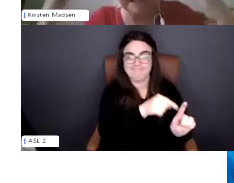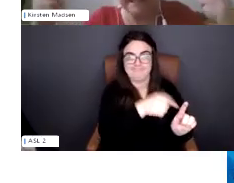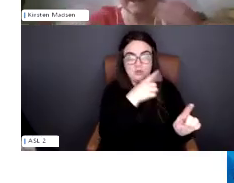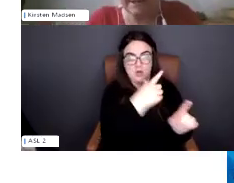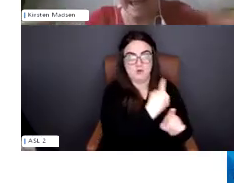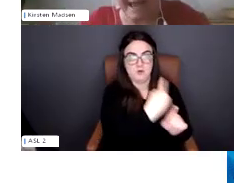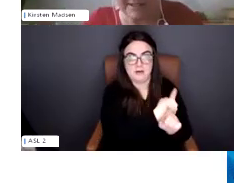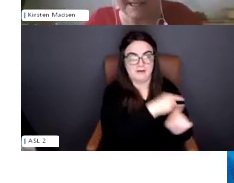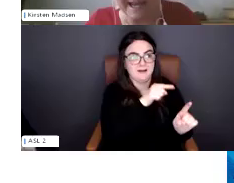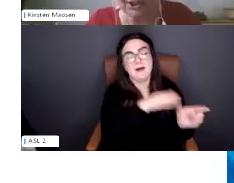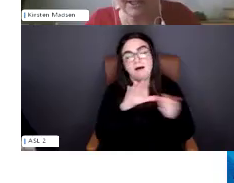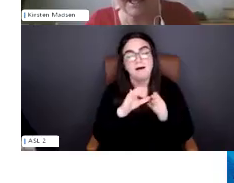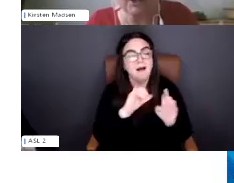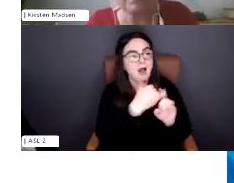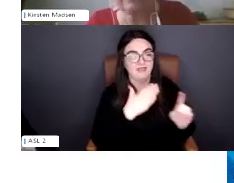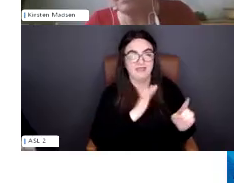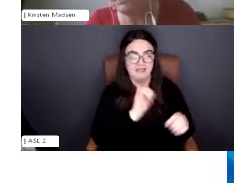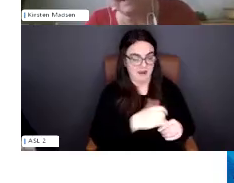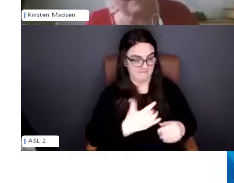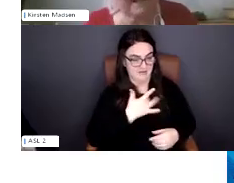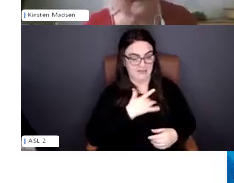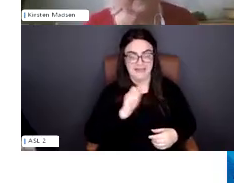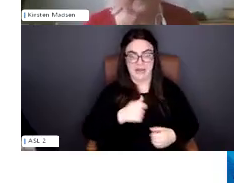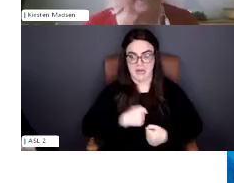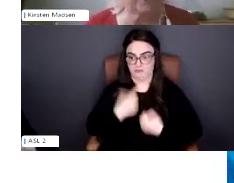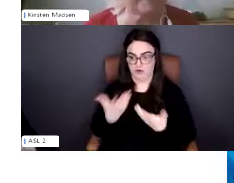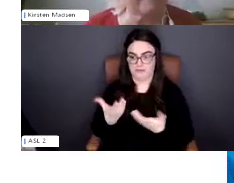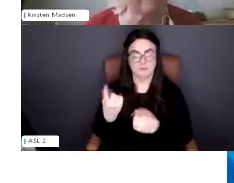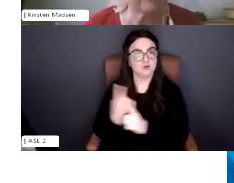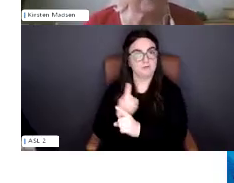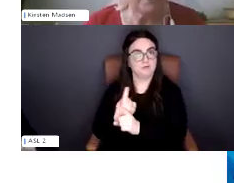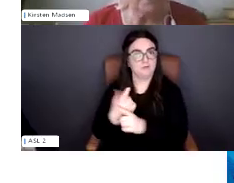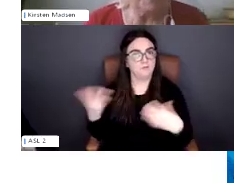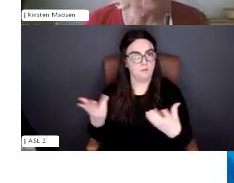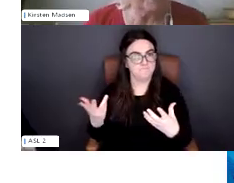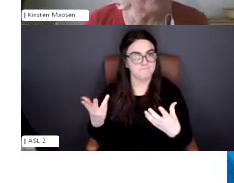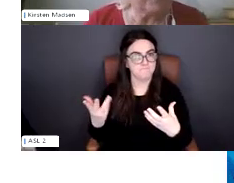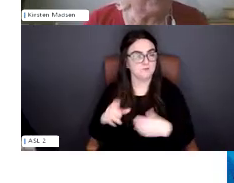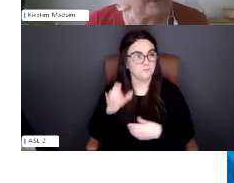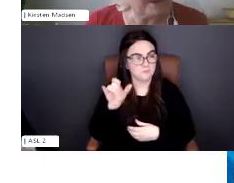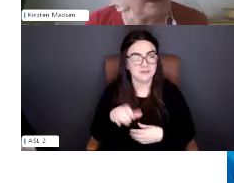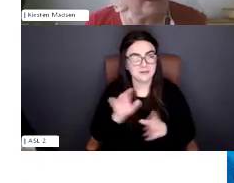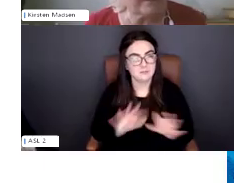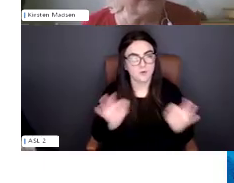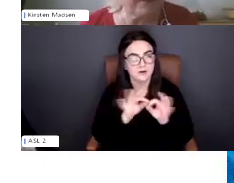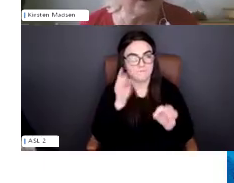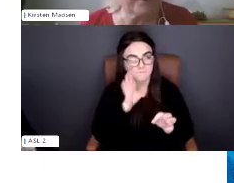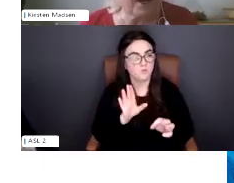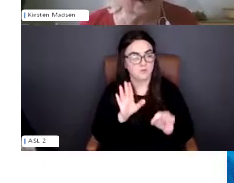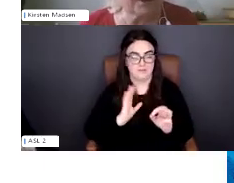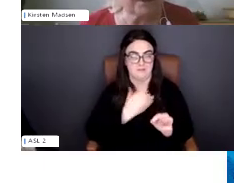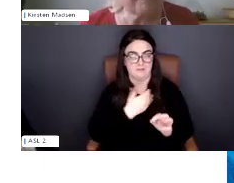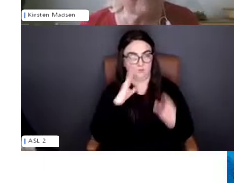when considering how it's actually you get people to come to the different sessions. So the